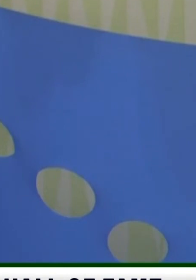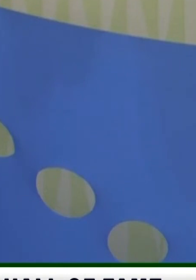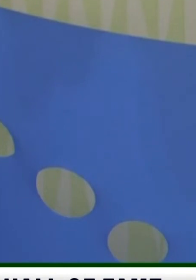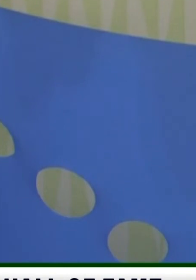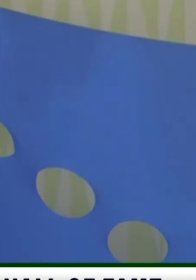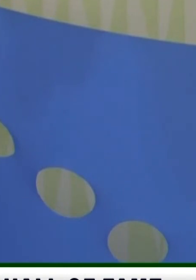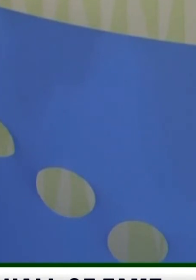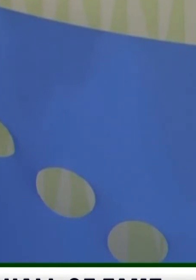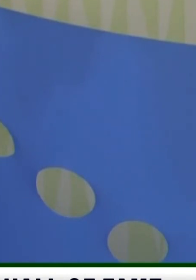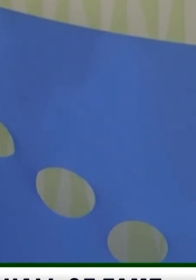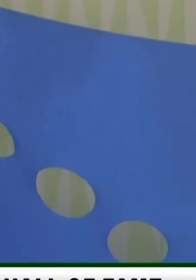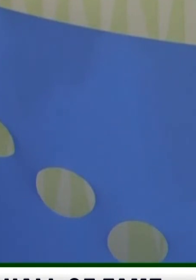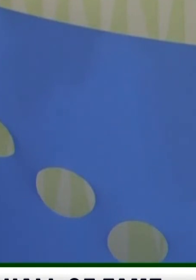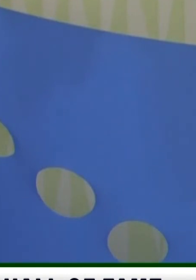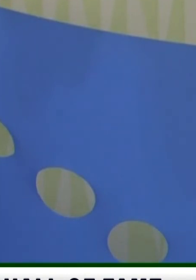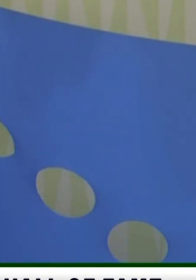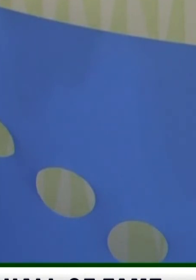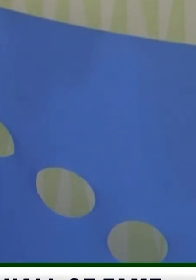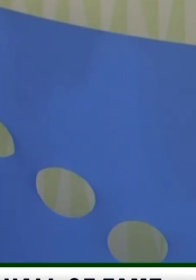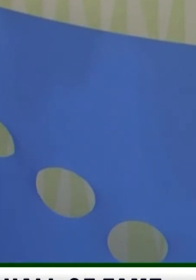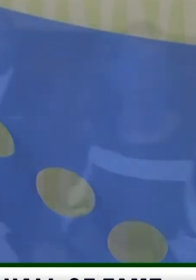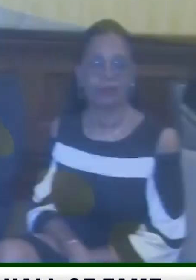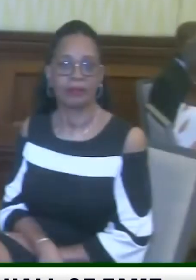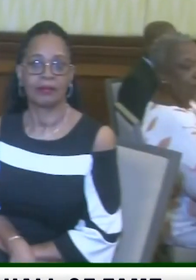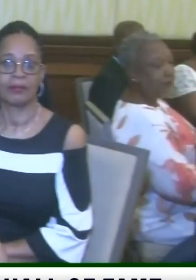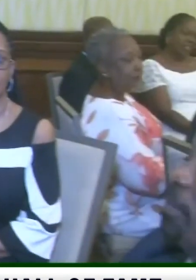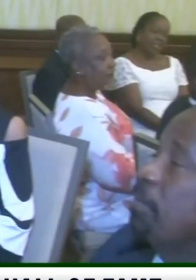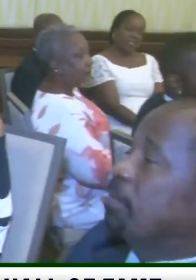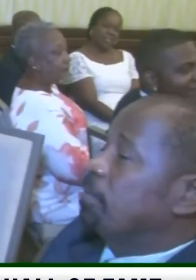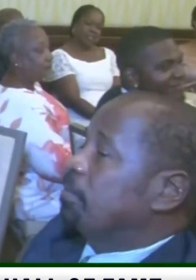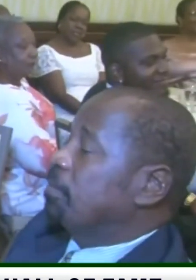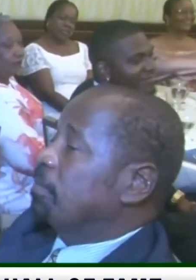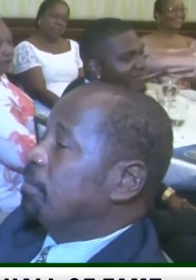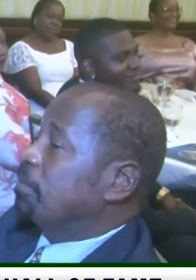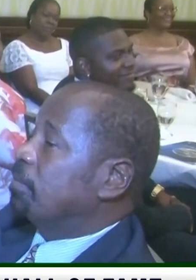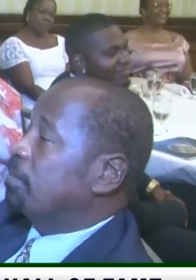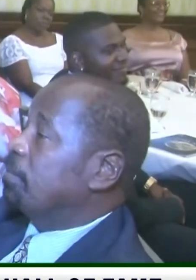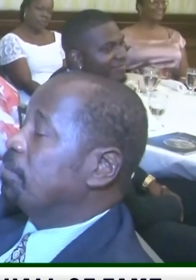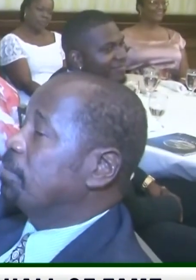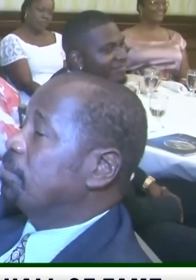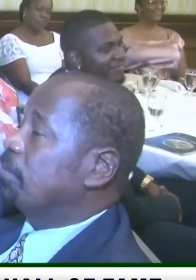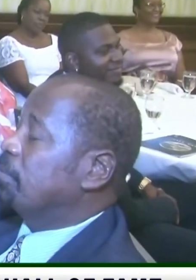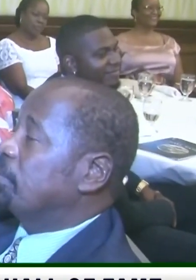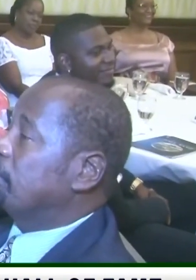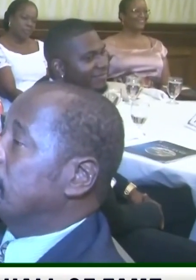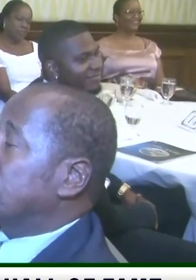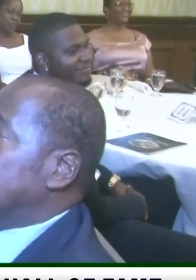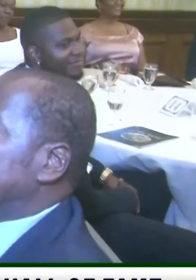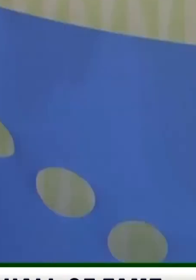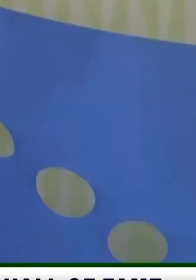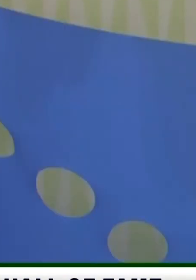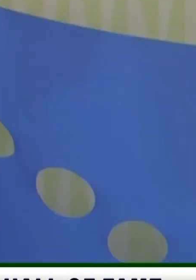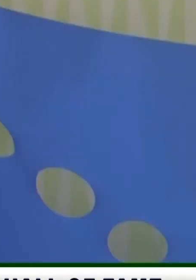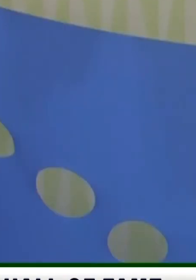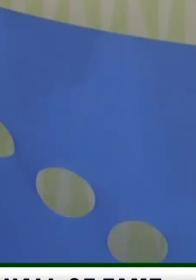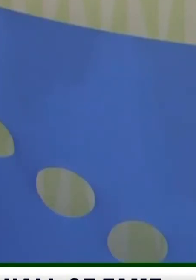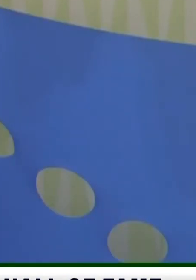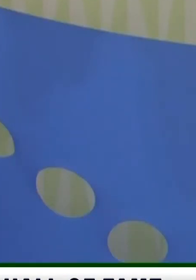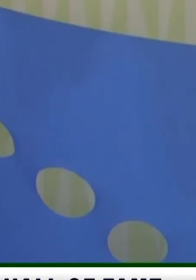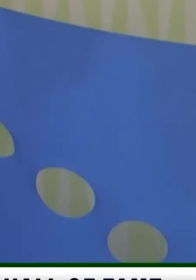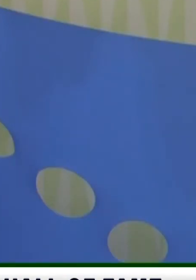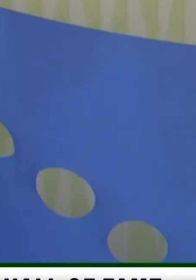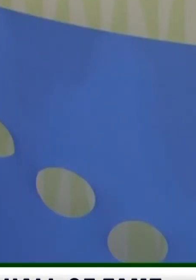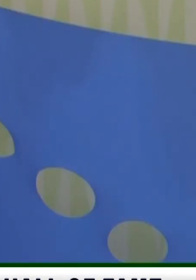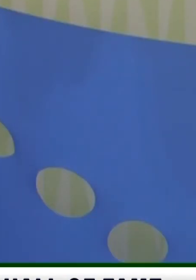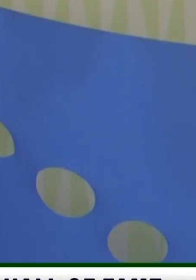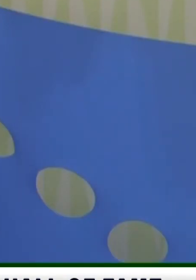not celebrated as such by our national standards of academic achievement. Lodge taught us all so many life lessons. We were taught love of